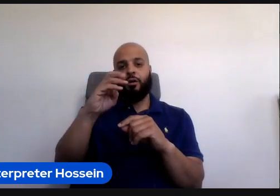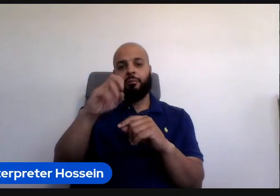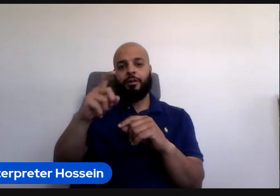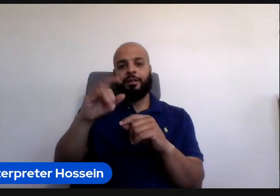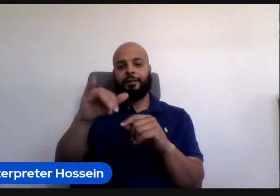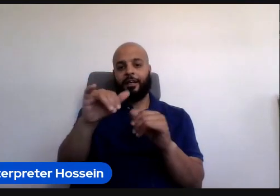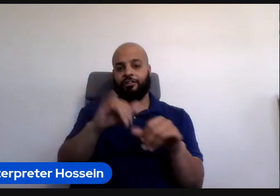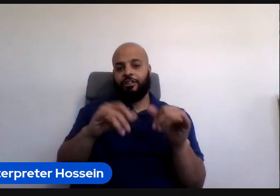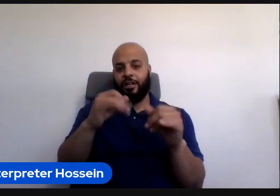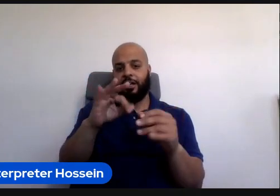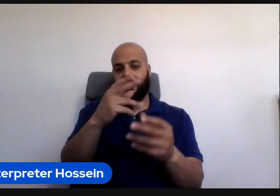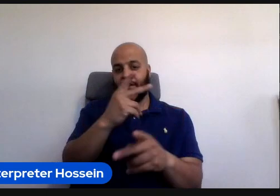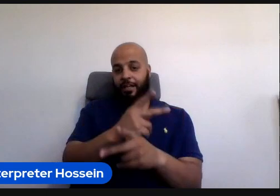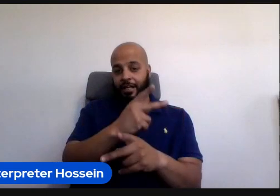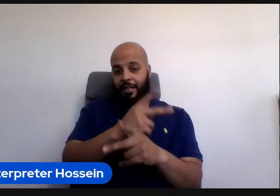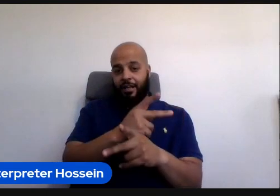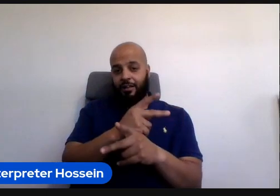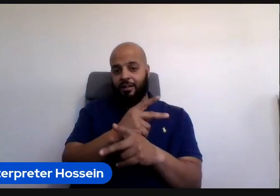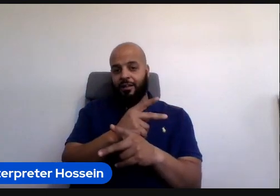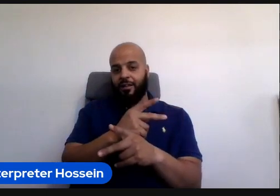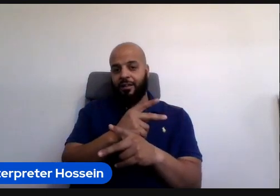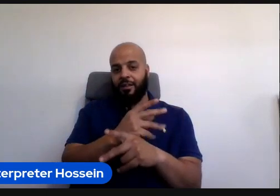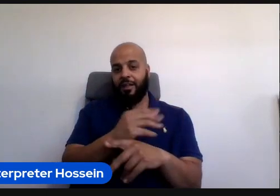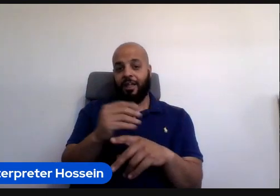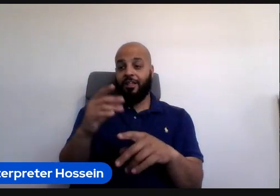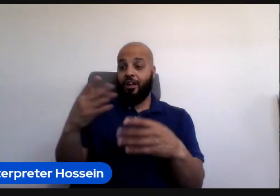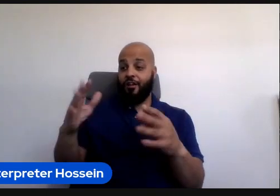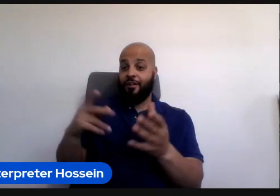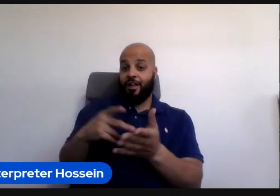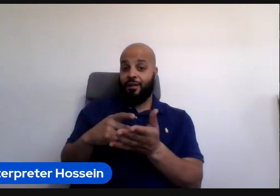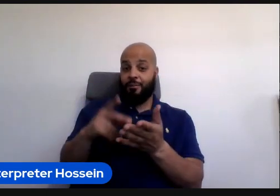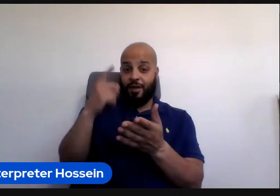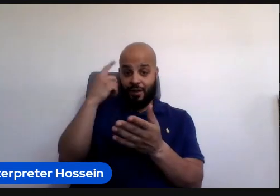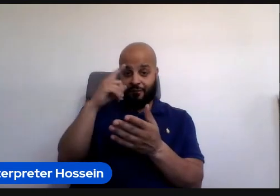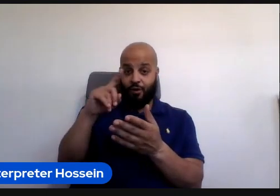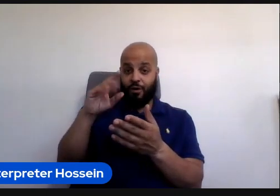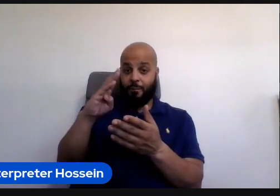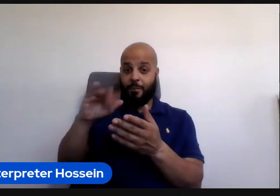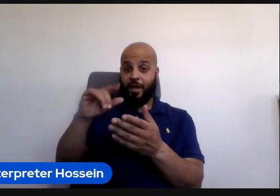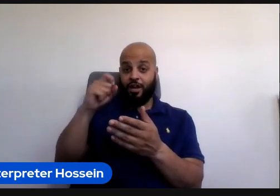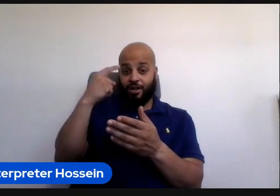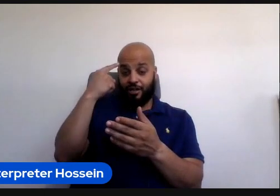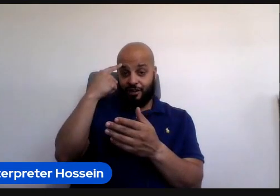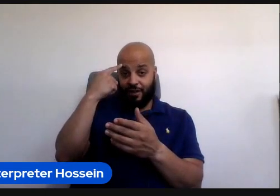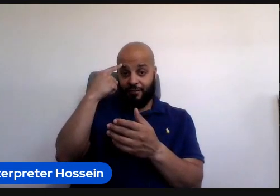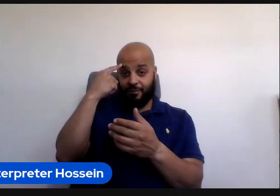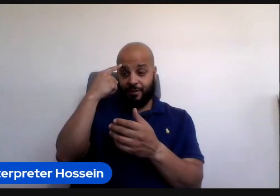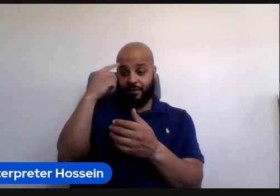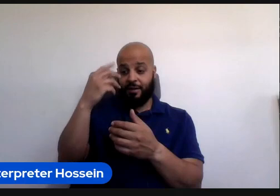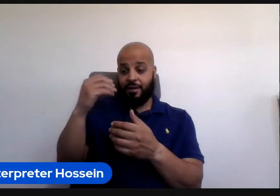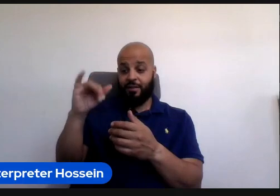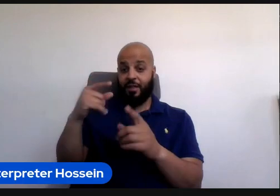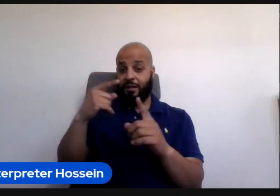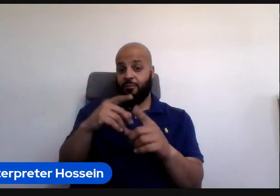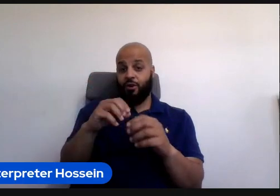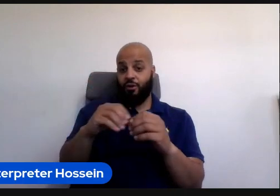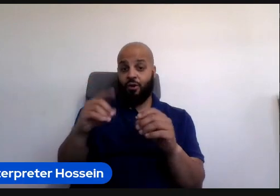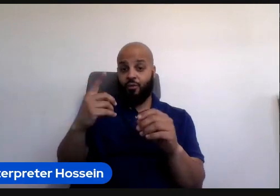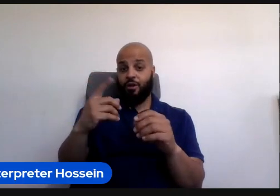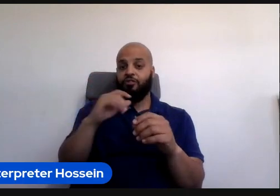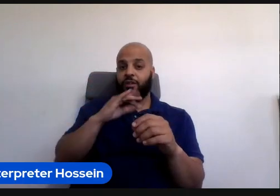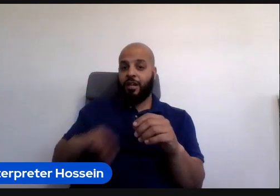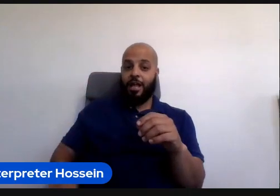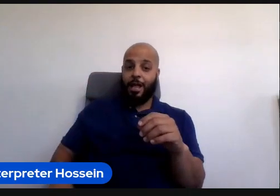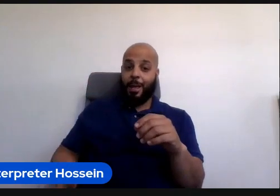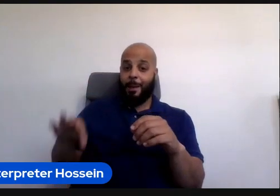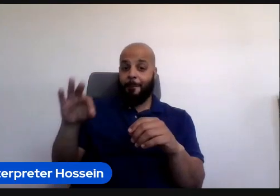standard of care for everyone, and it was already paid for by the government somehow, at that point, and nobody actually pays out of pocket, like